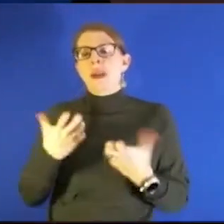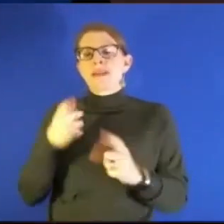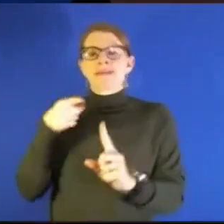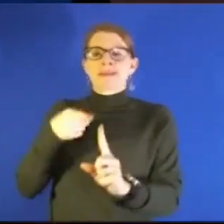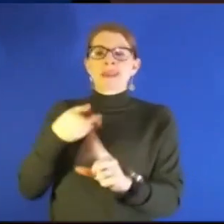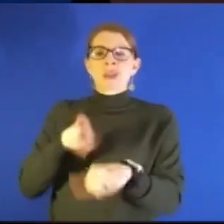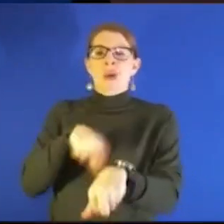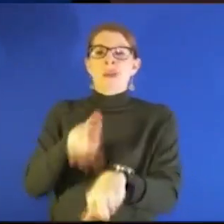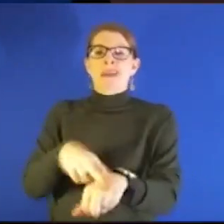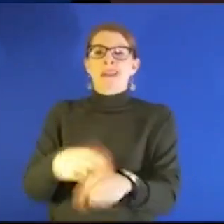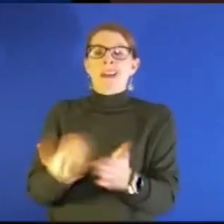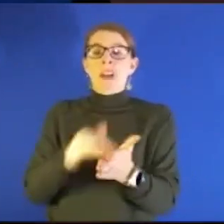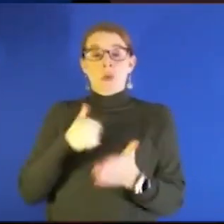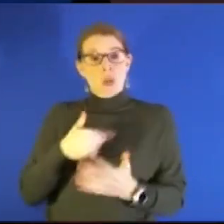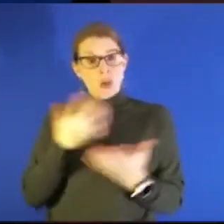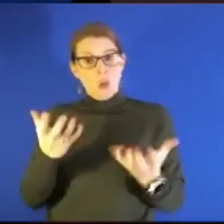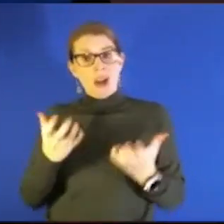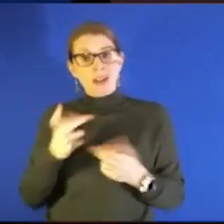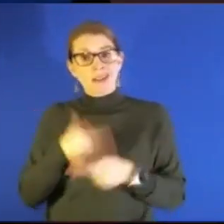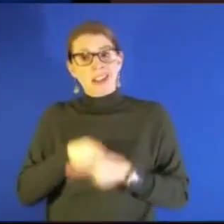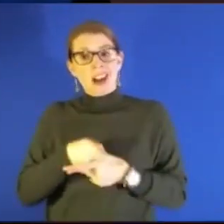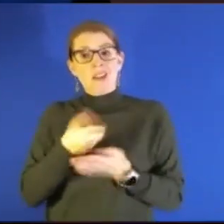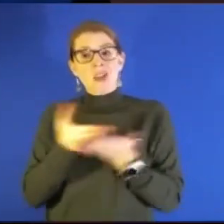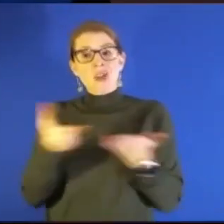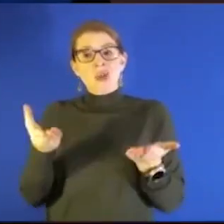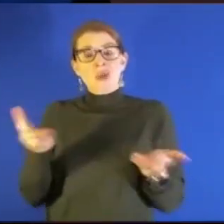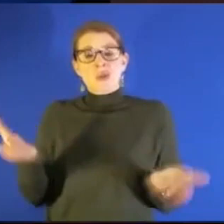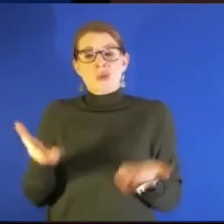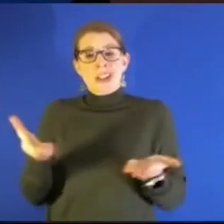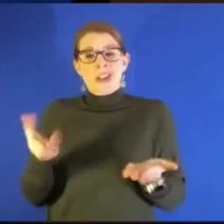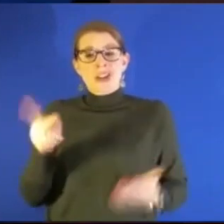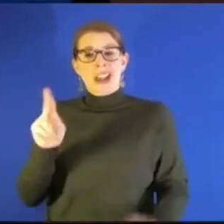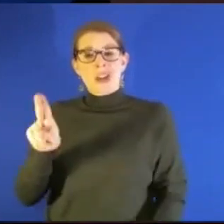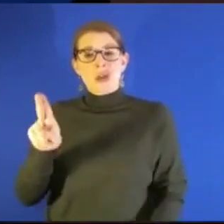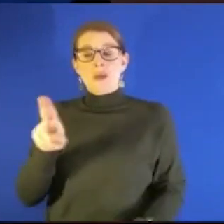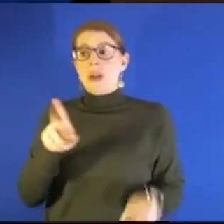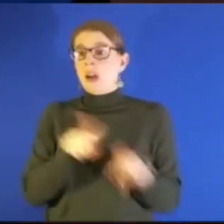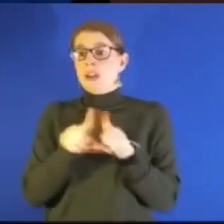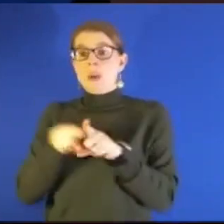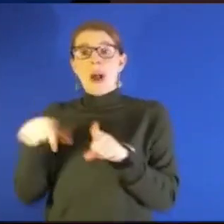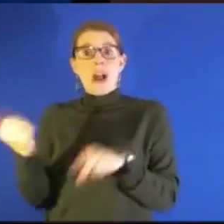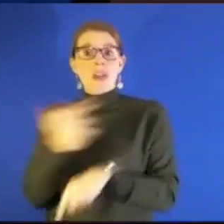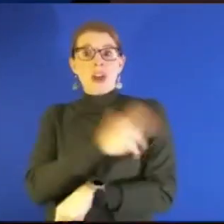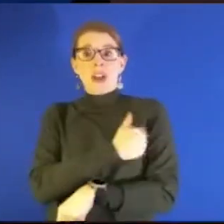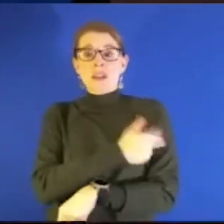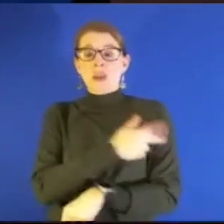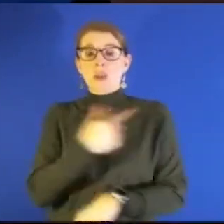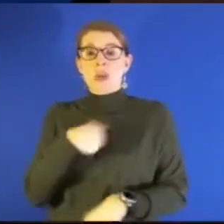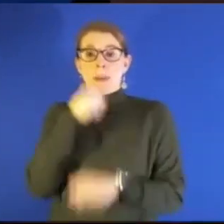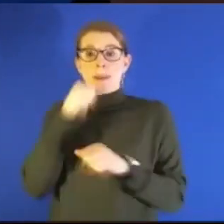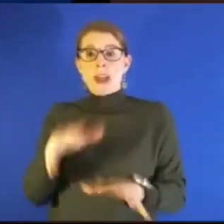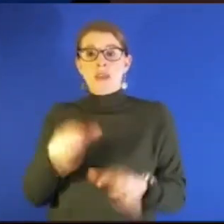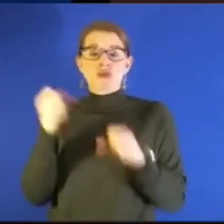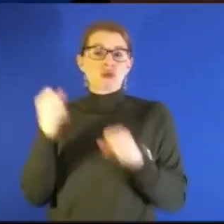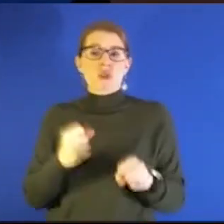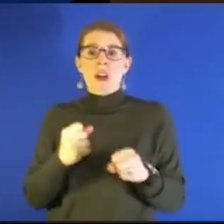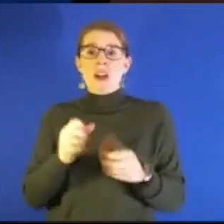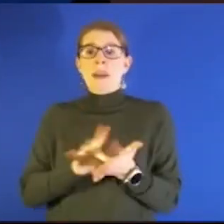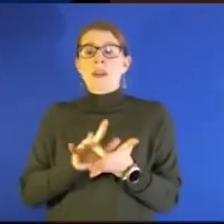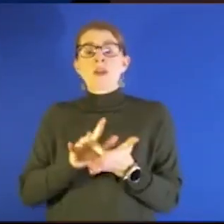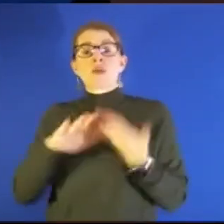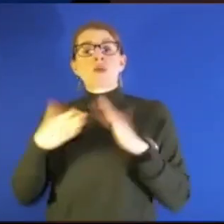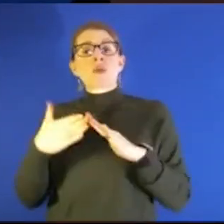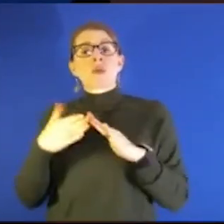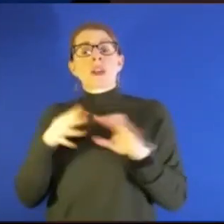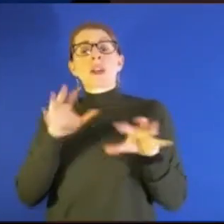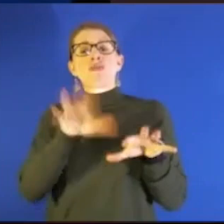at KU and throughout all the excellent hospitals here in Kansas City, because we are blessed by a very strong medical community. But the